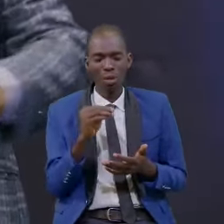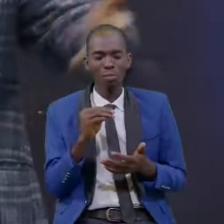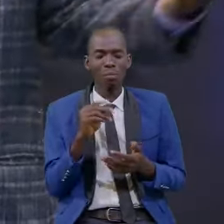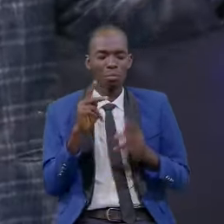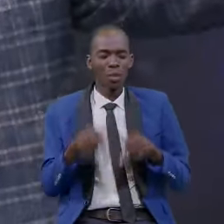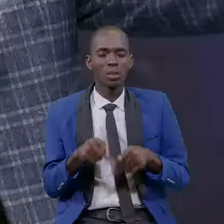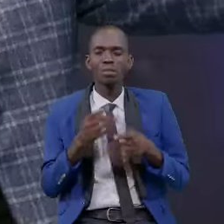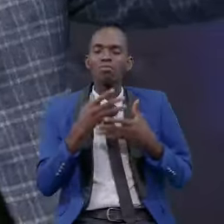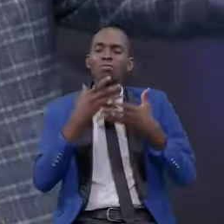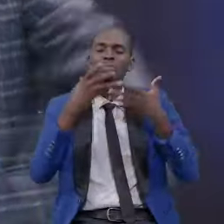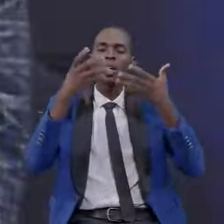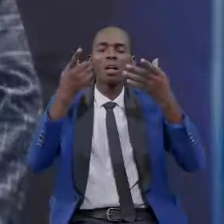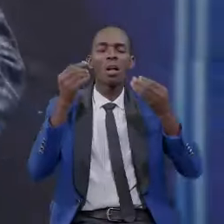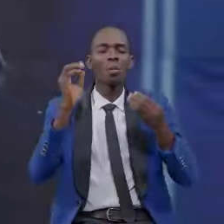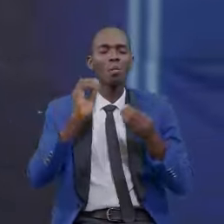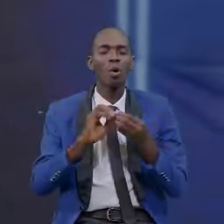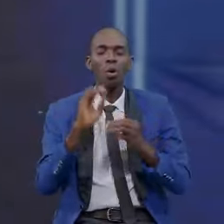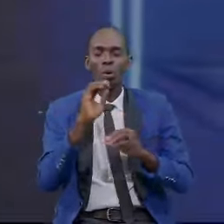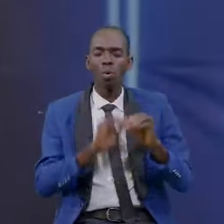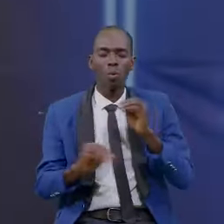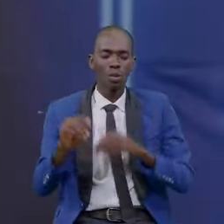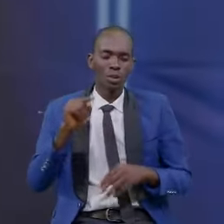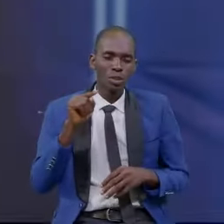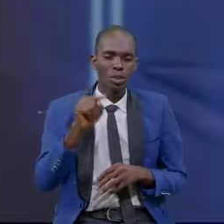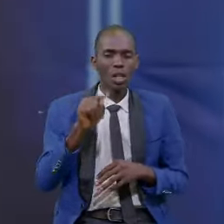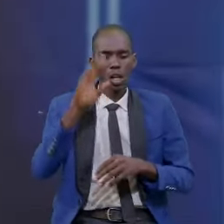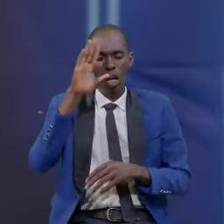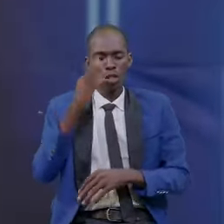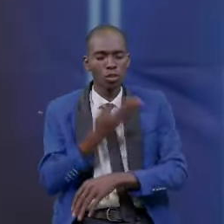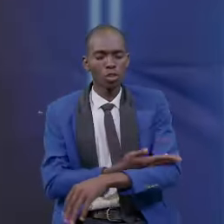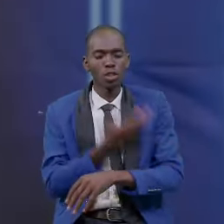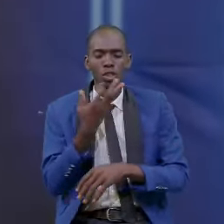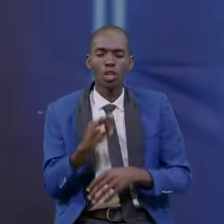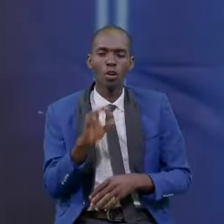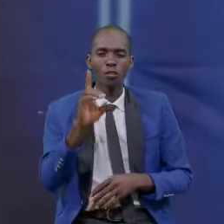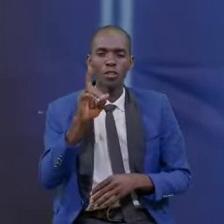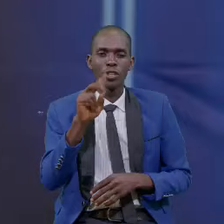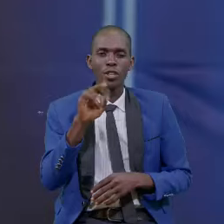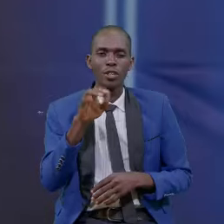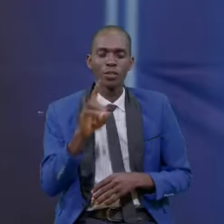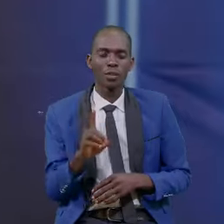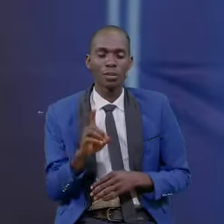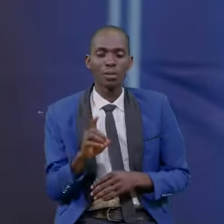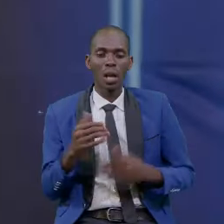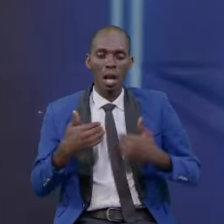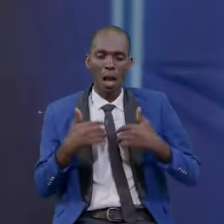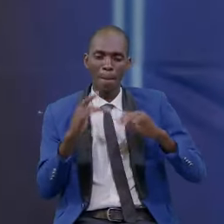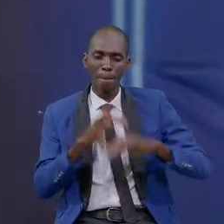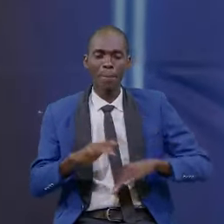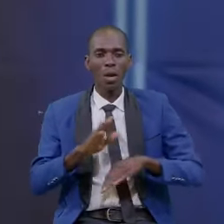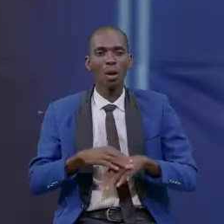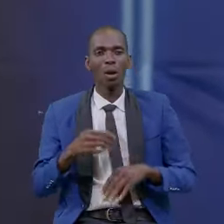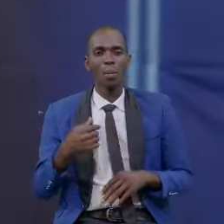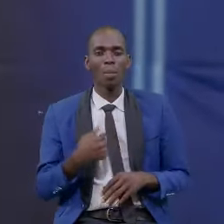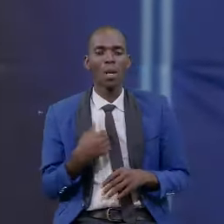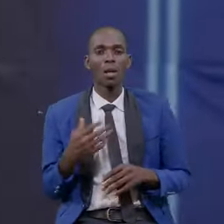deal, thou son of David, have mercy on me. Verse 49,